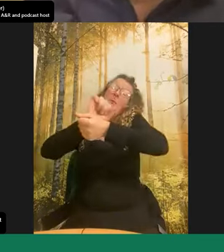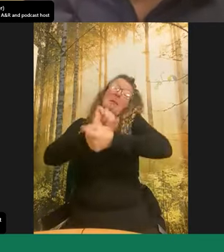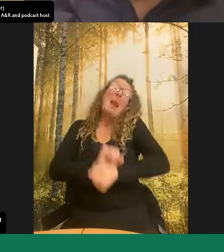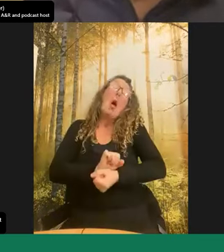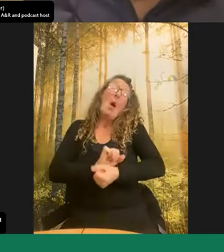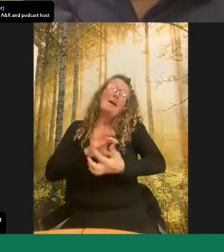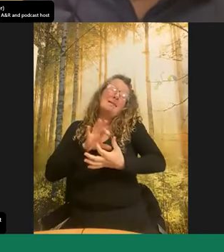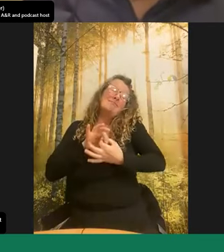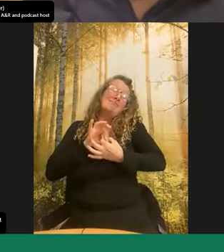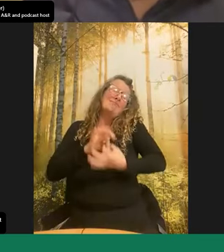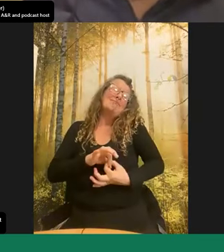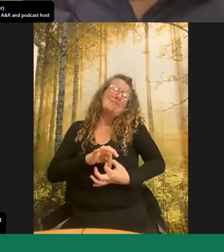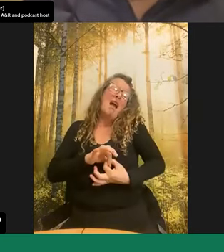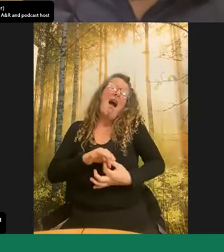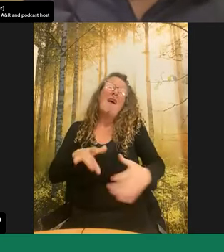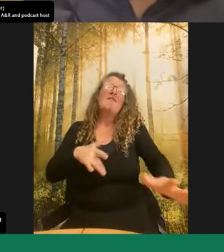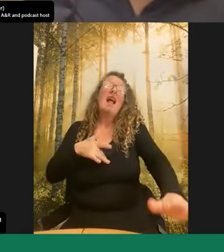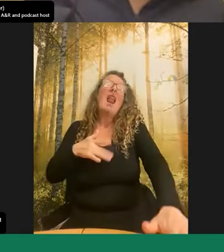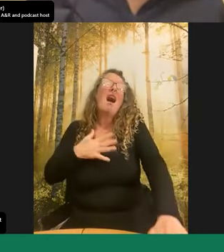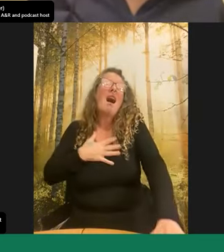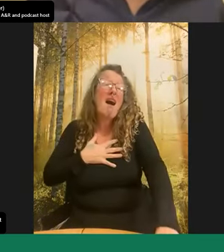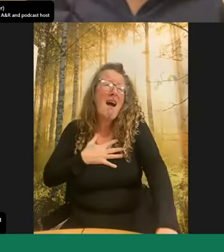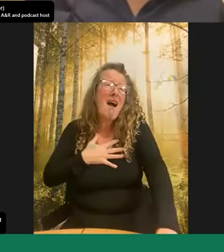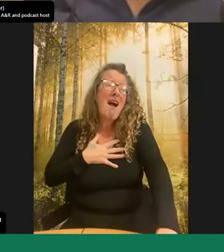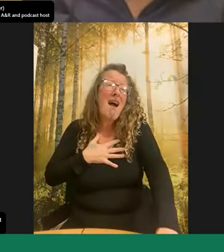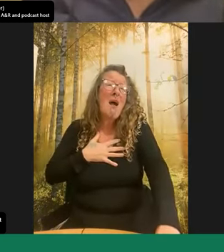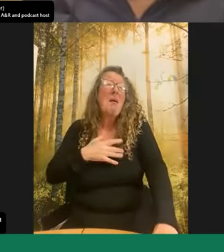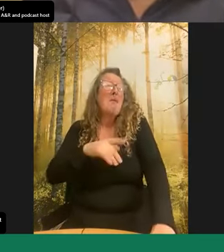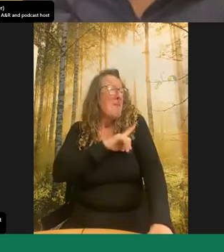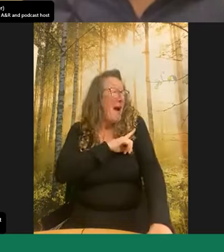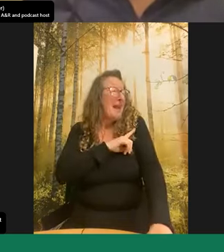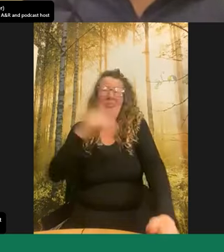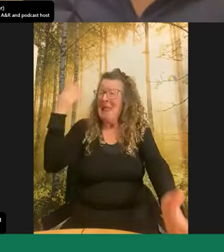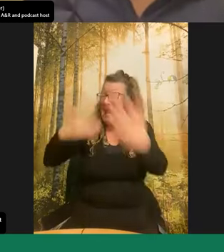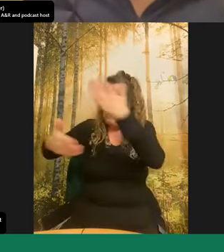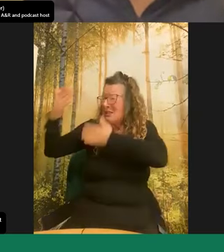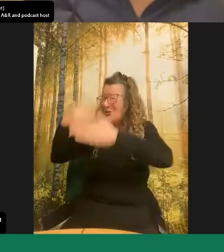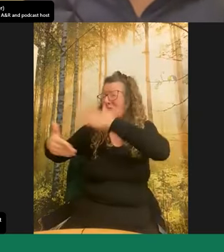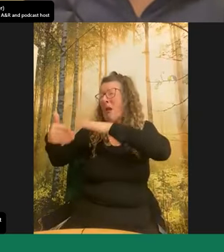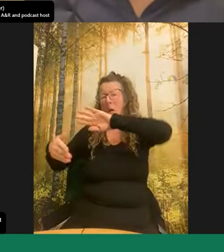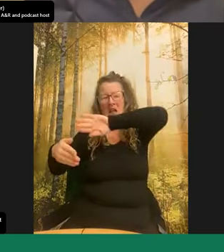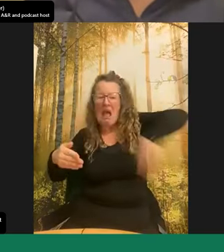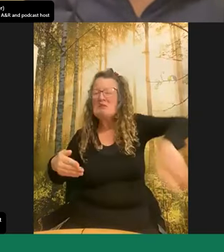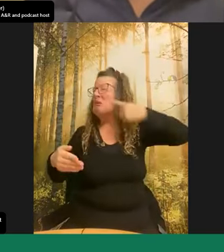particularly poignant because there's this history of exclusion. And like,